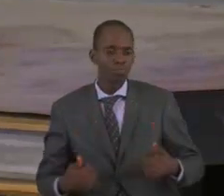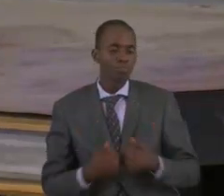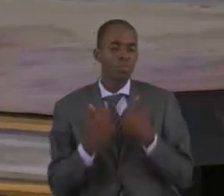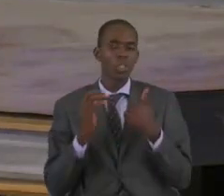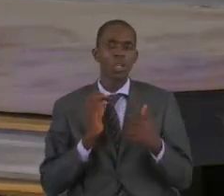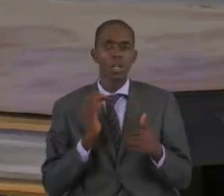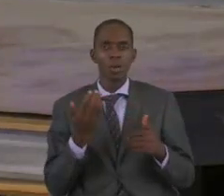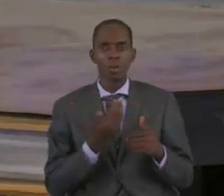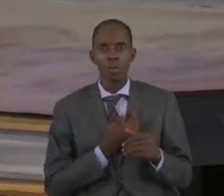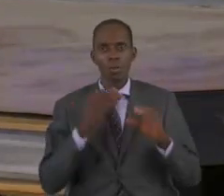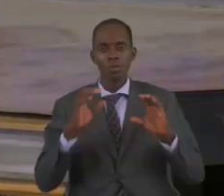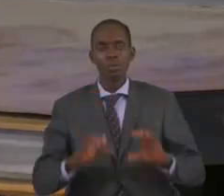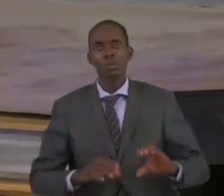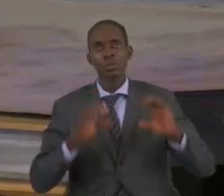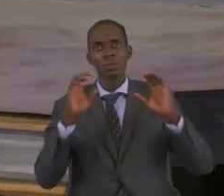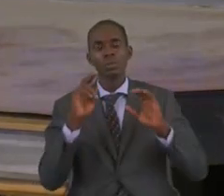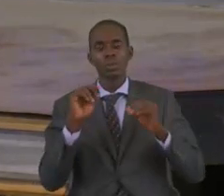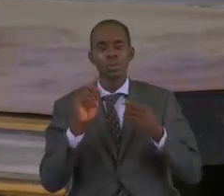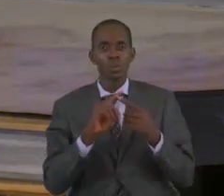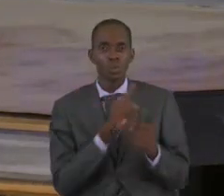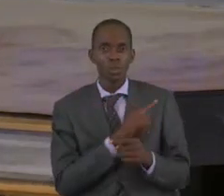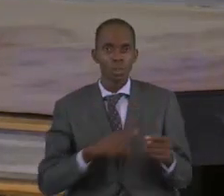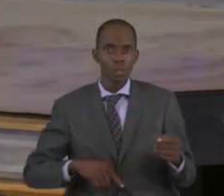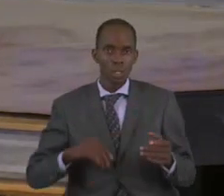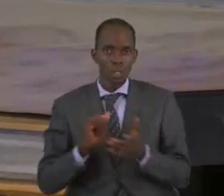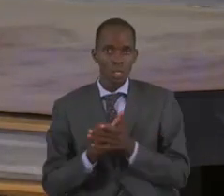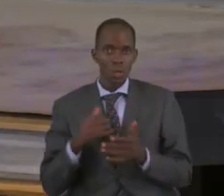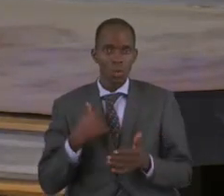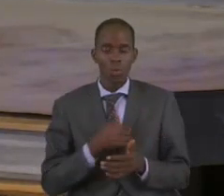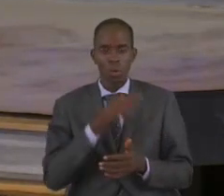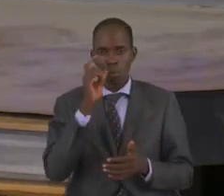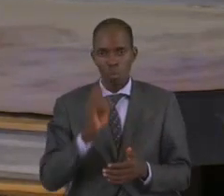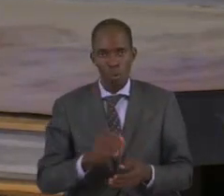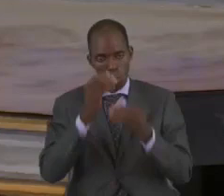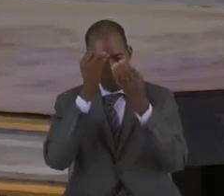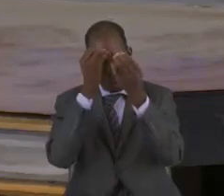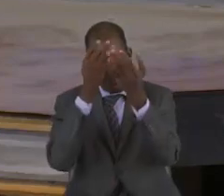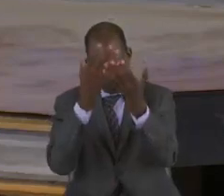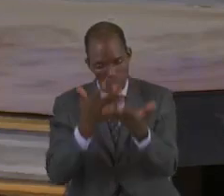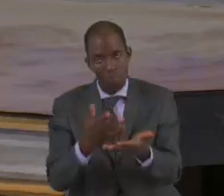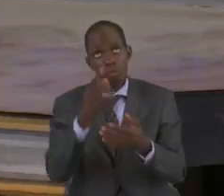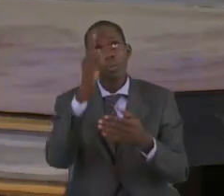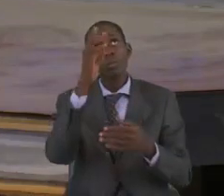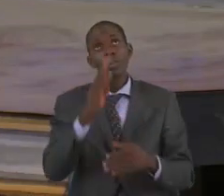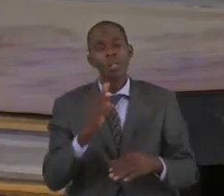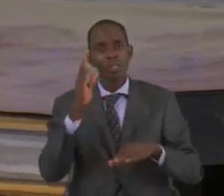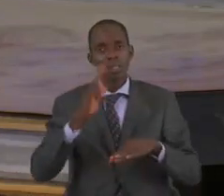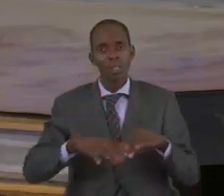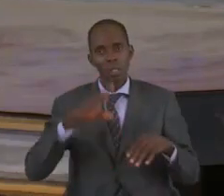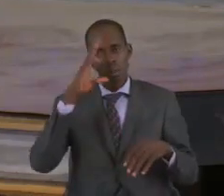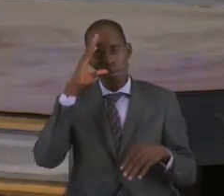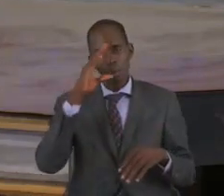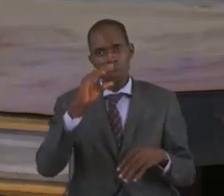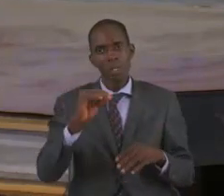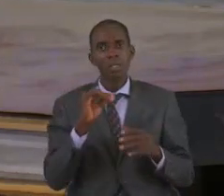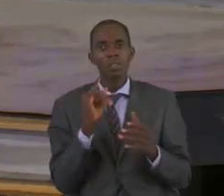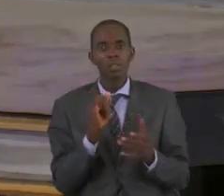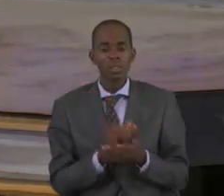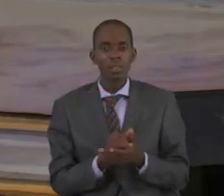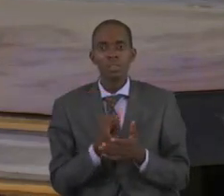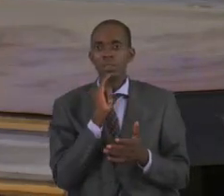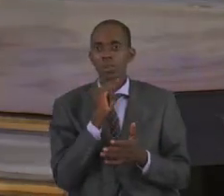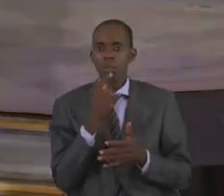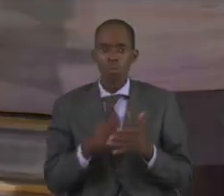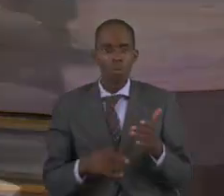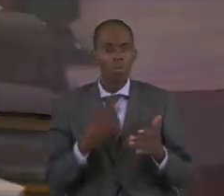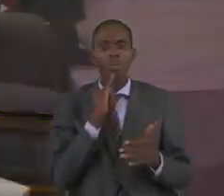Lord that we ought to obey God rather than men. And that we find in all these